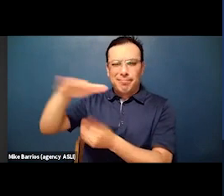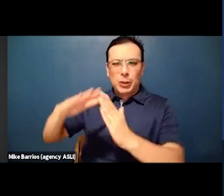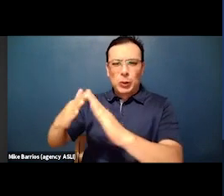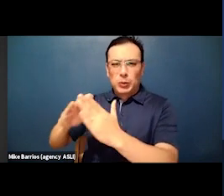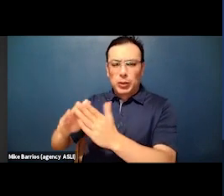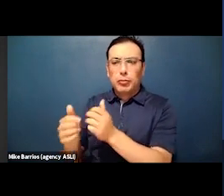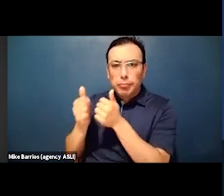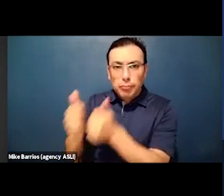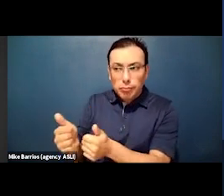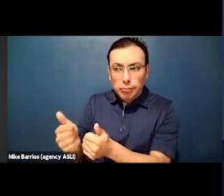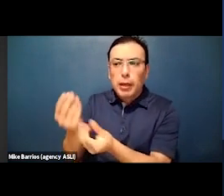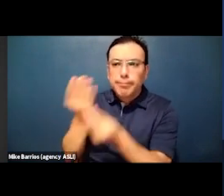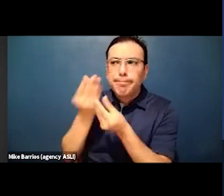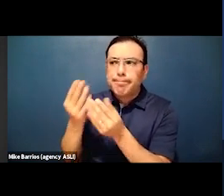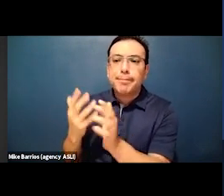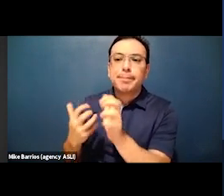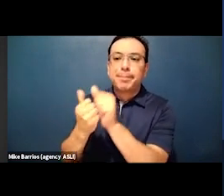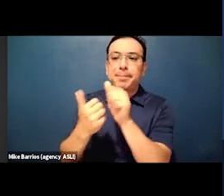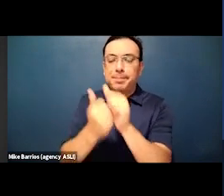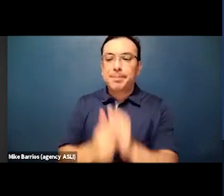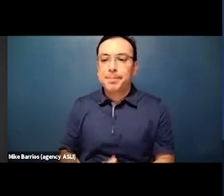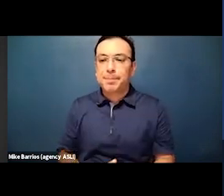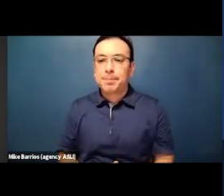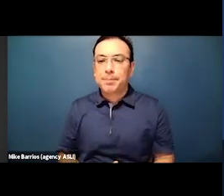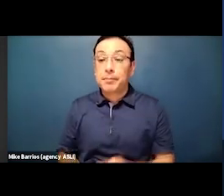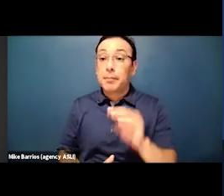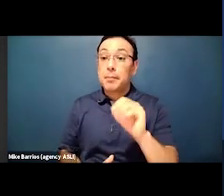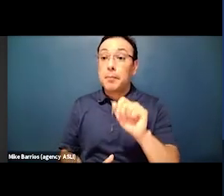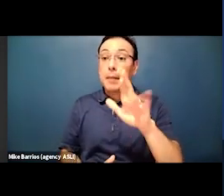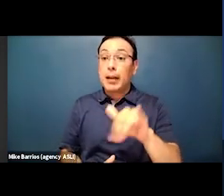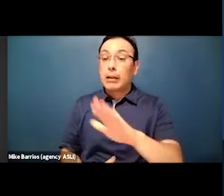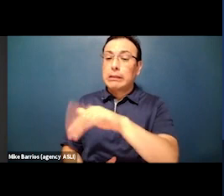Arthur, there's a question in the Q&A about more. Mhm.